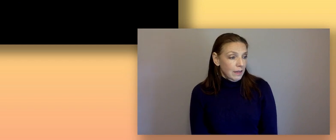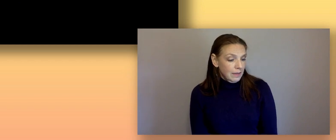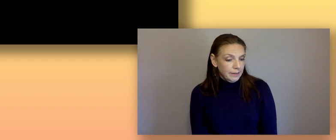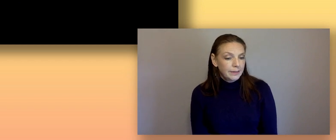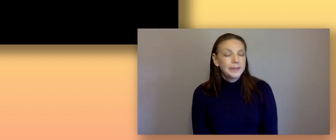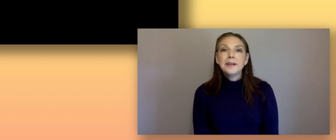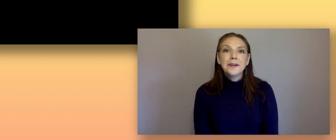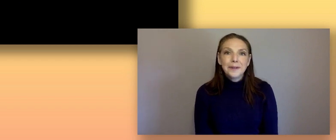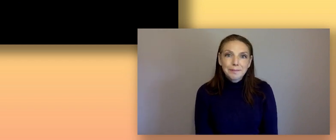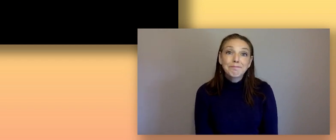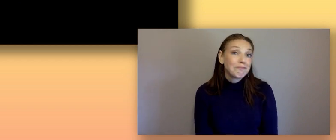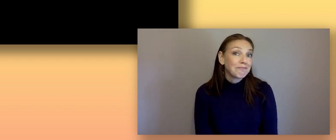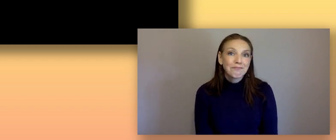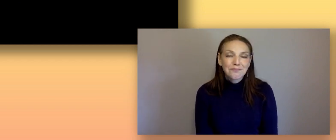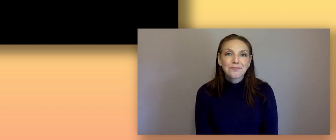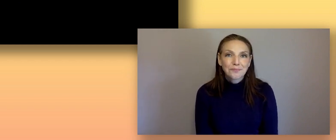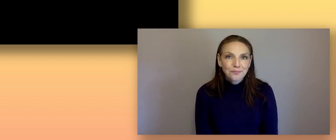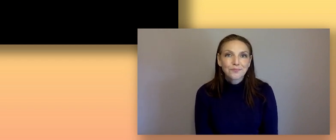Yeah.